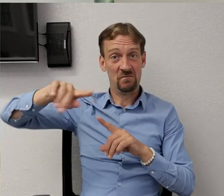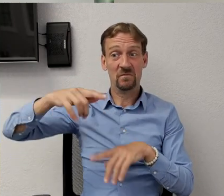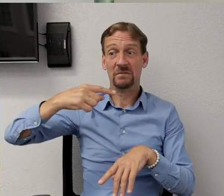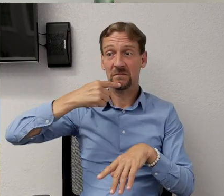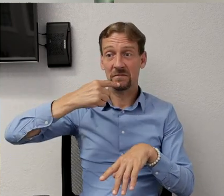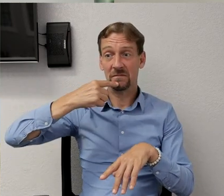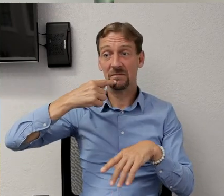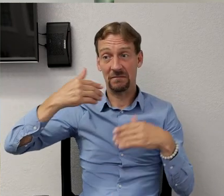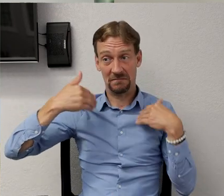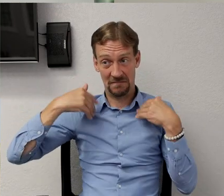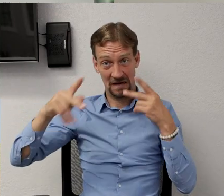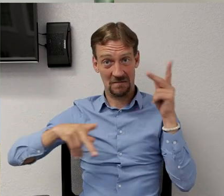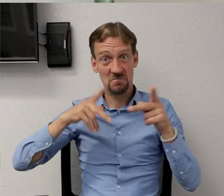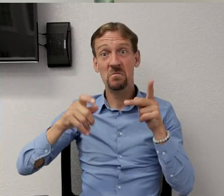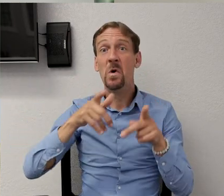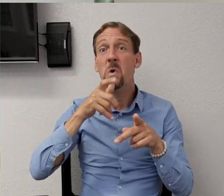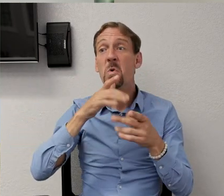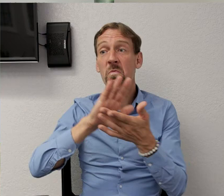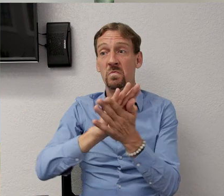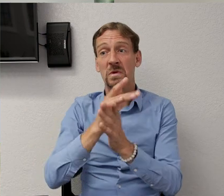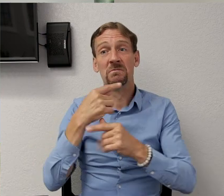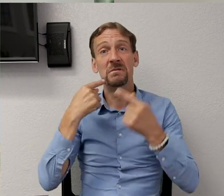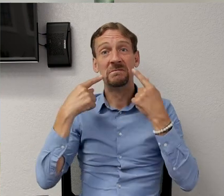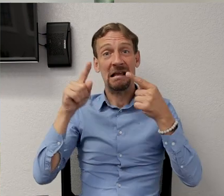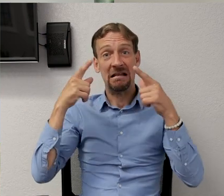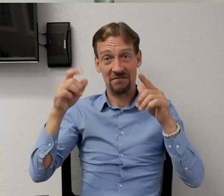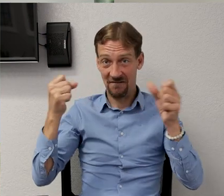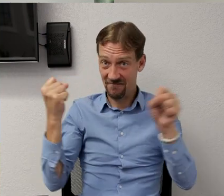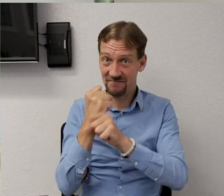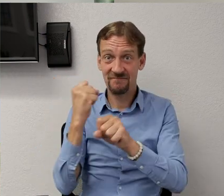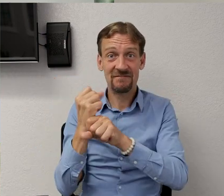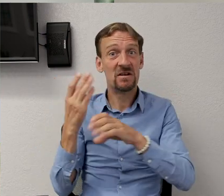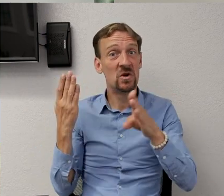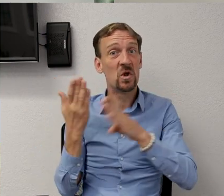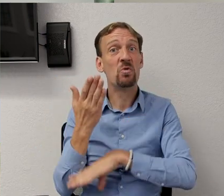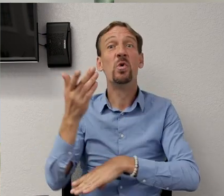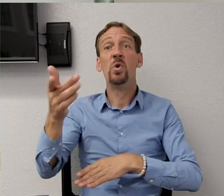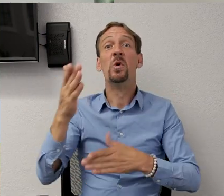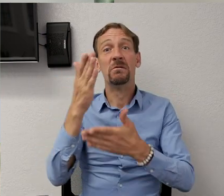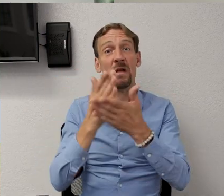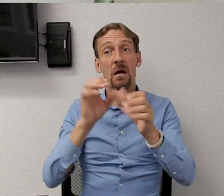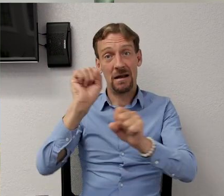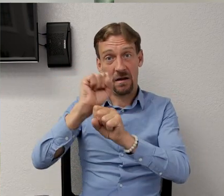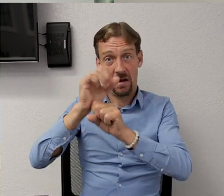have residents that are successfully fighting through this. Some of their employees